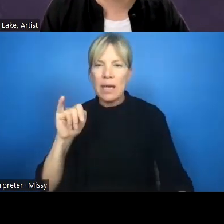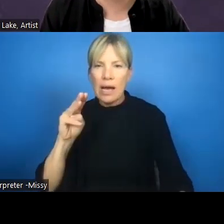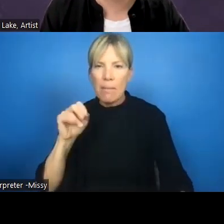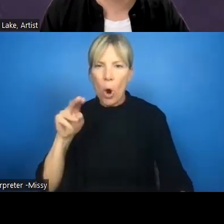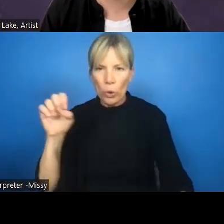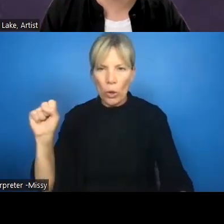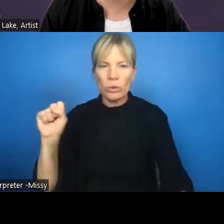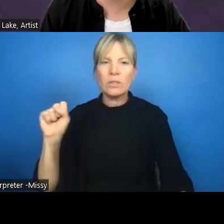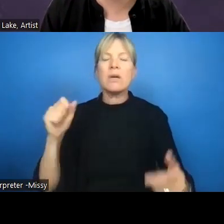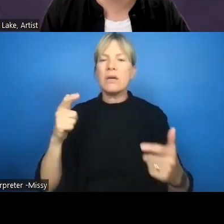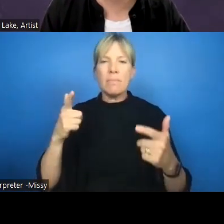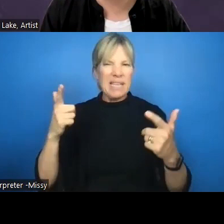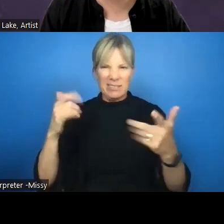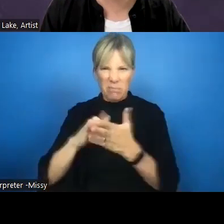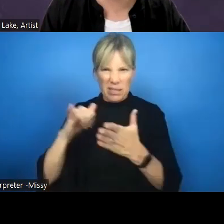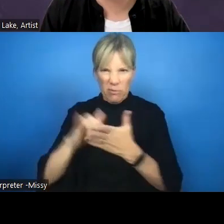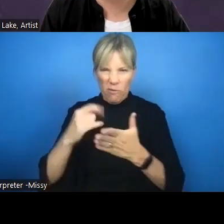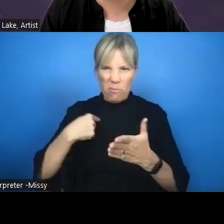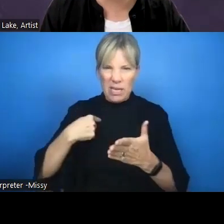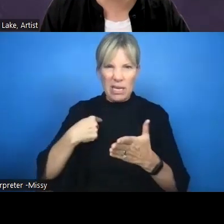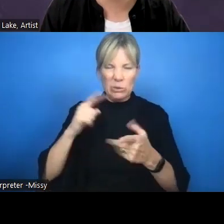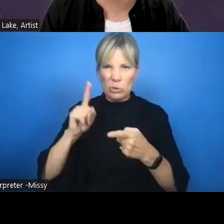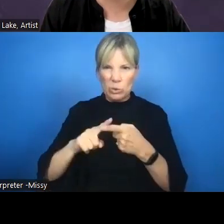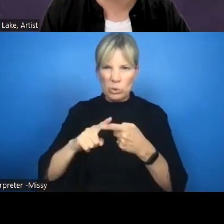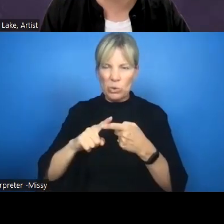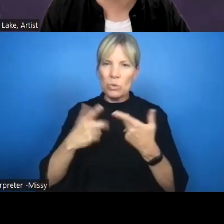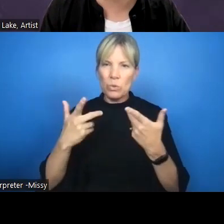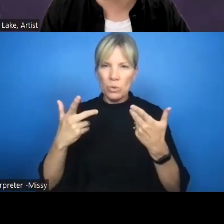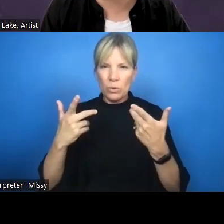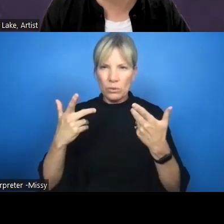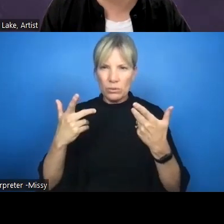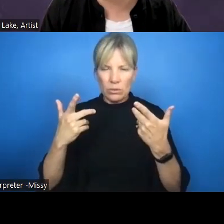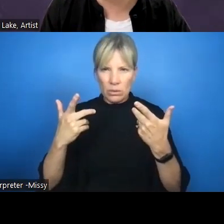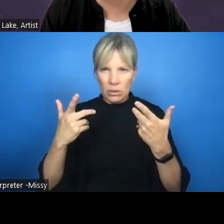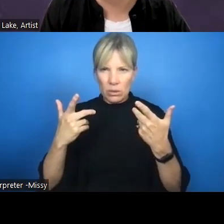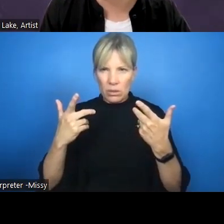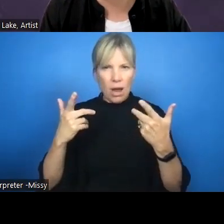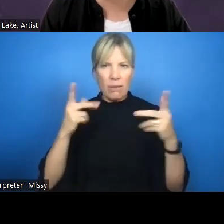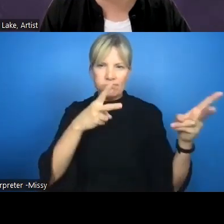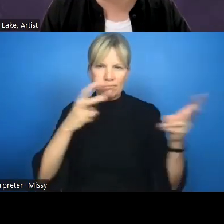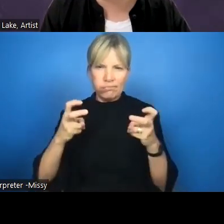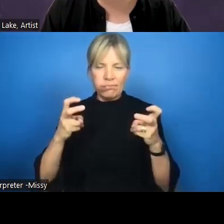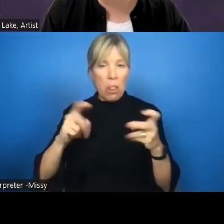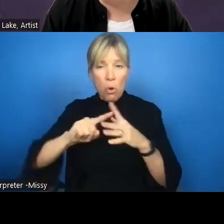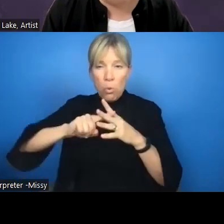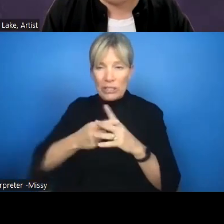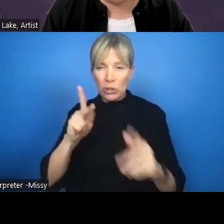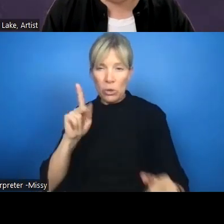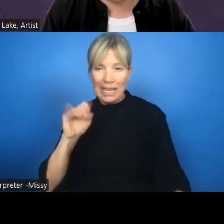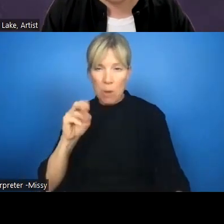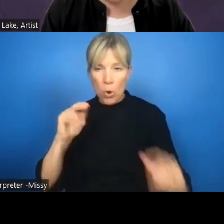because there's no way that I can shop the original old kimono garments. I can't do that.